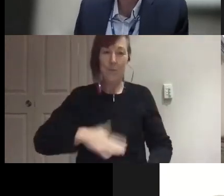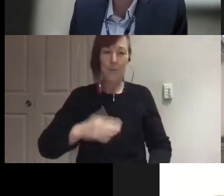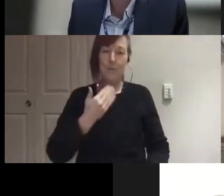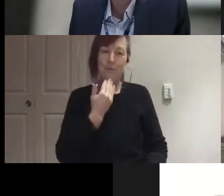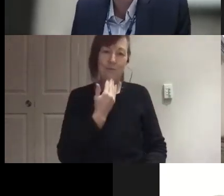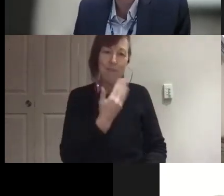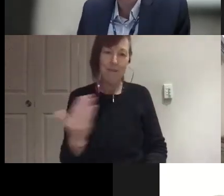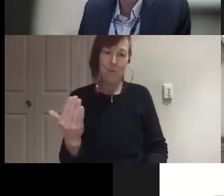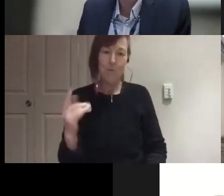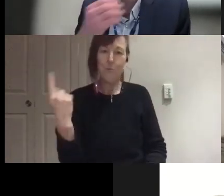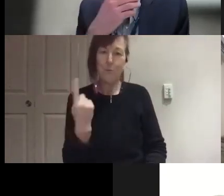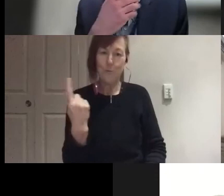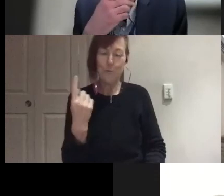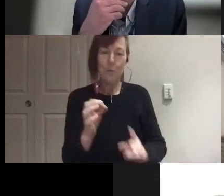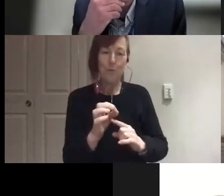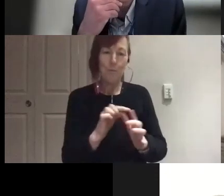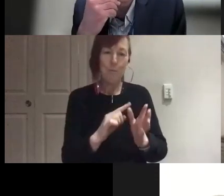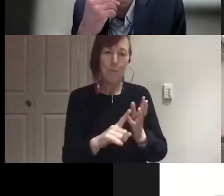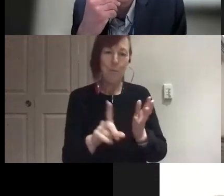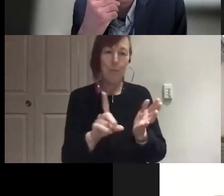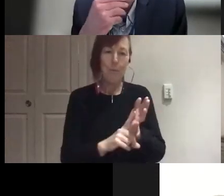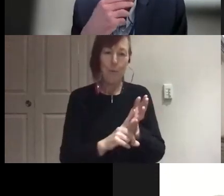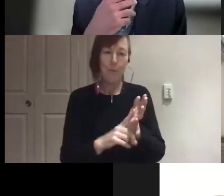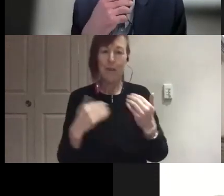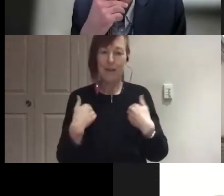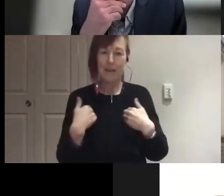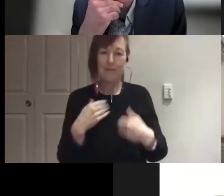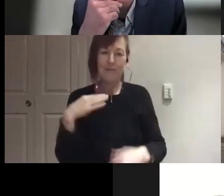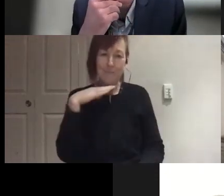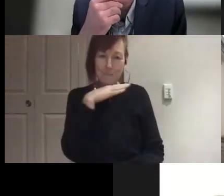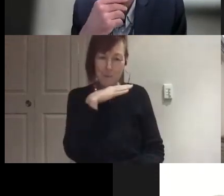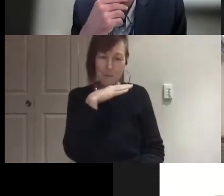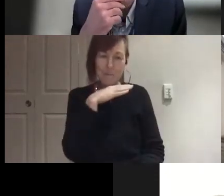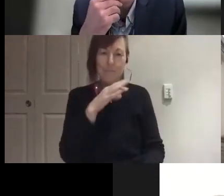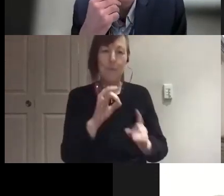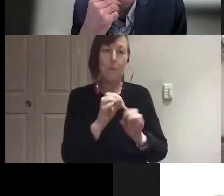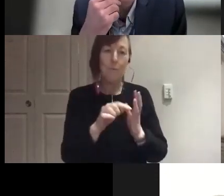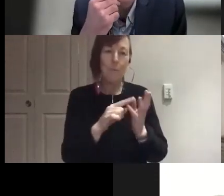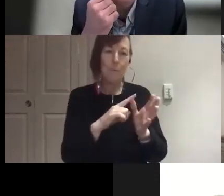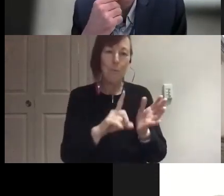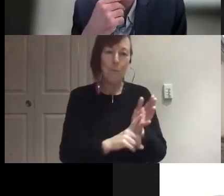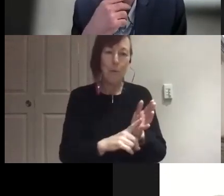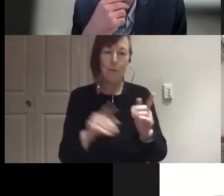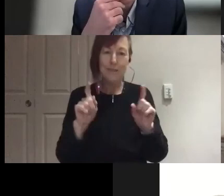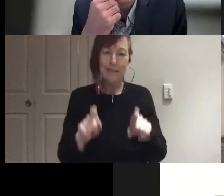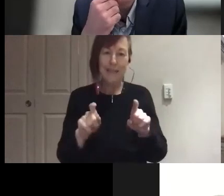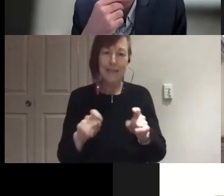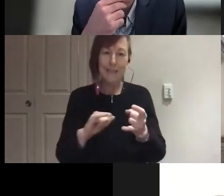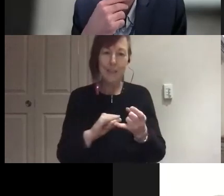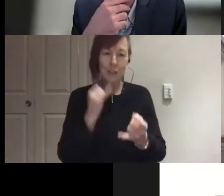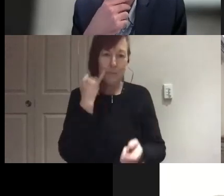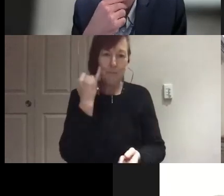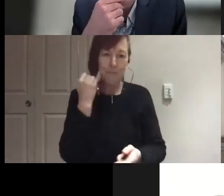Paul for giving up his time. Paul does live in Melbourne, and he is staying here in Shepparton with us for this week and has proved an